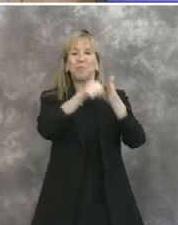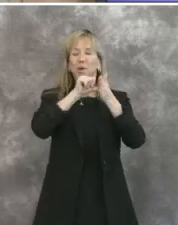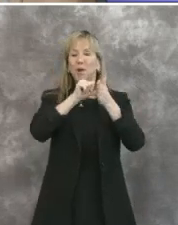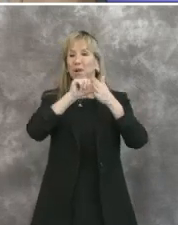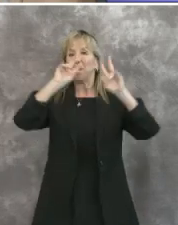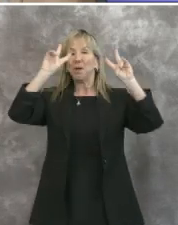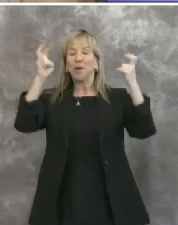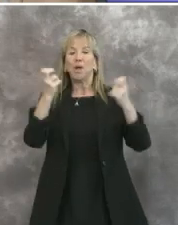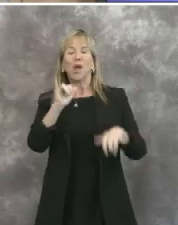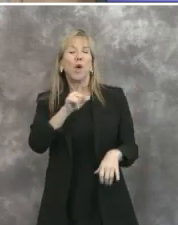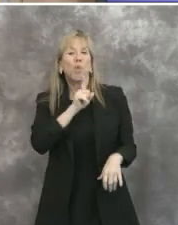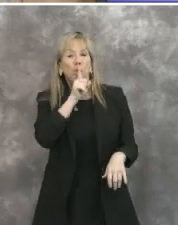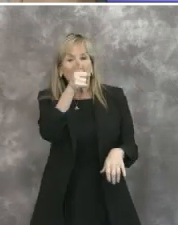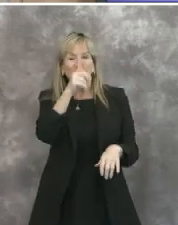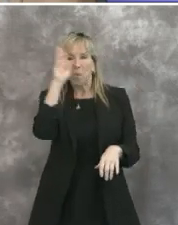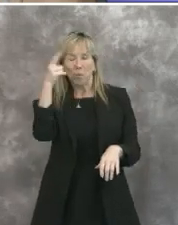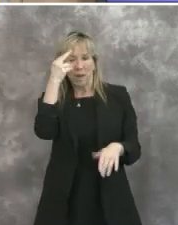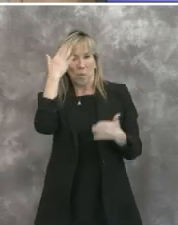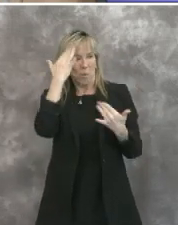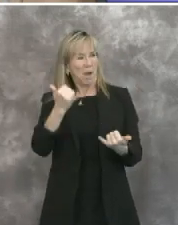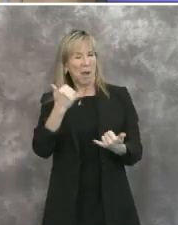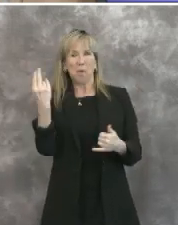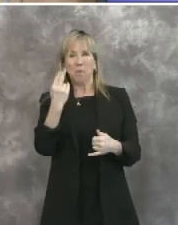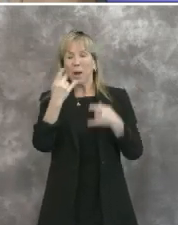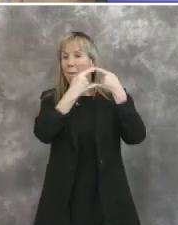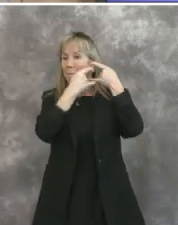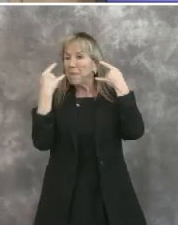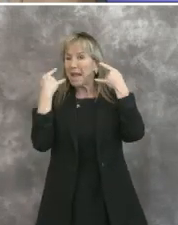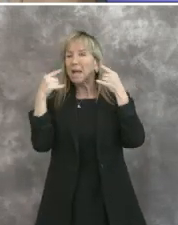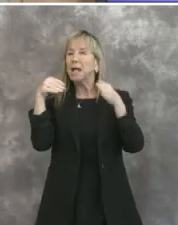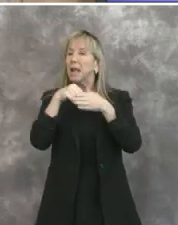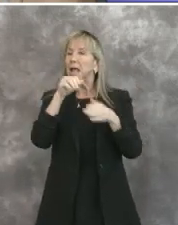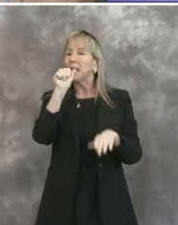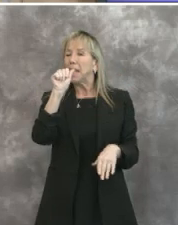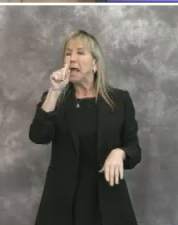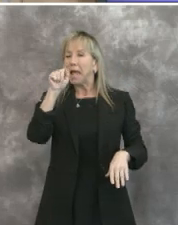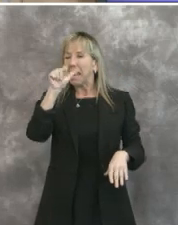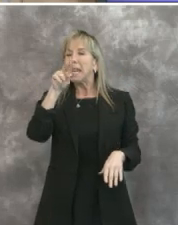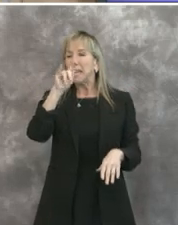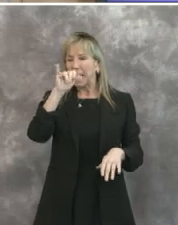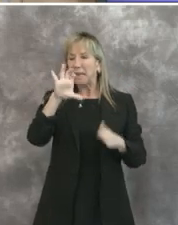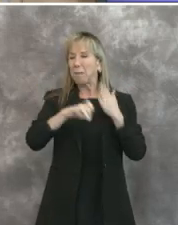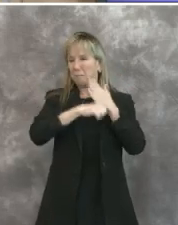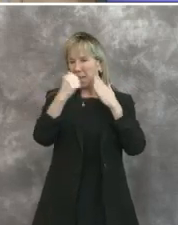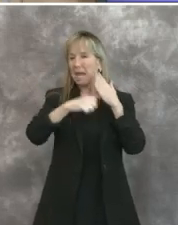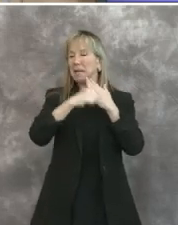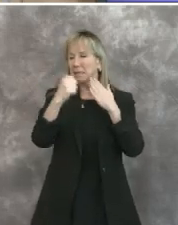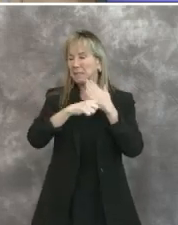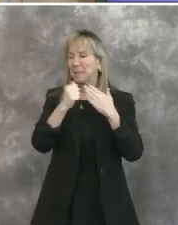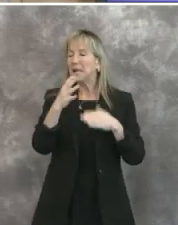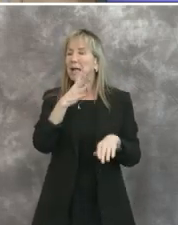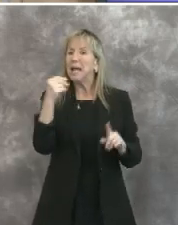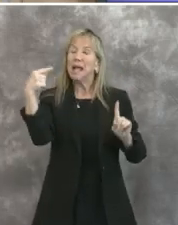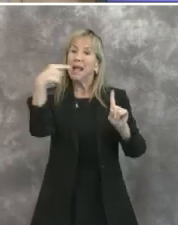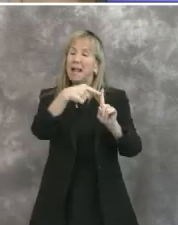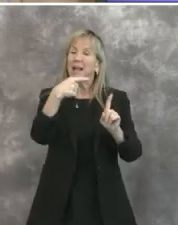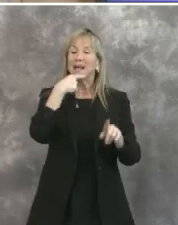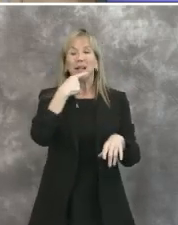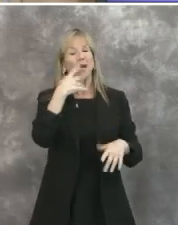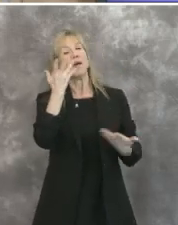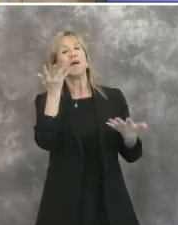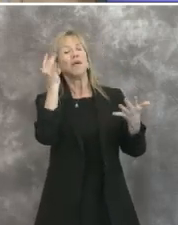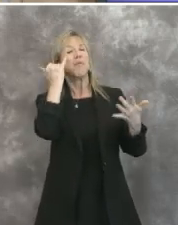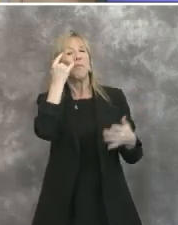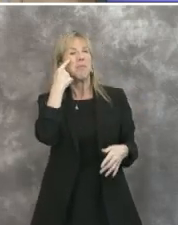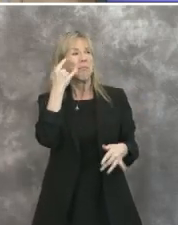Mask" in the Atlantic magazine. He said to think of the coronavirus and the pandemic as a